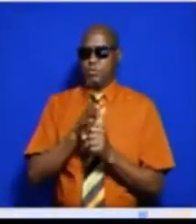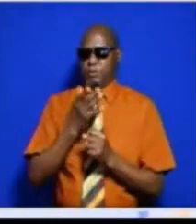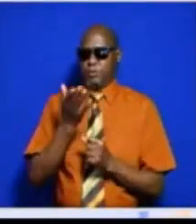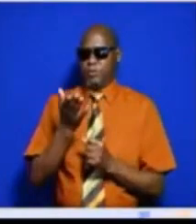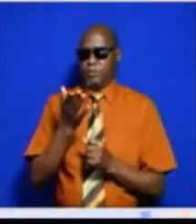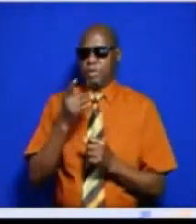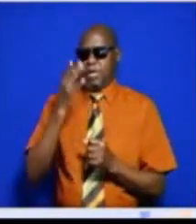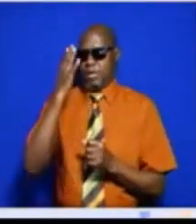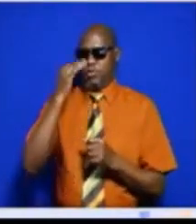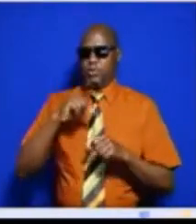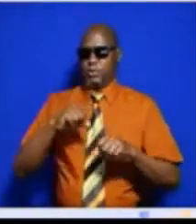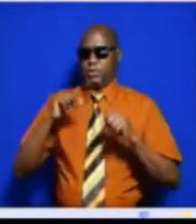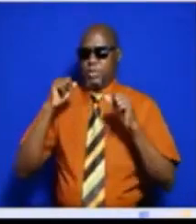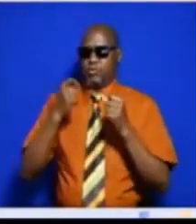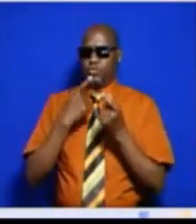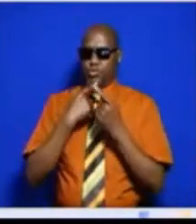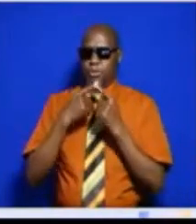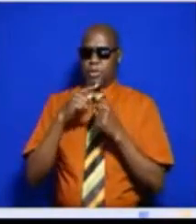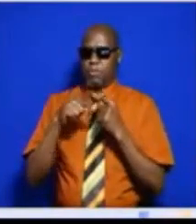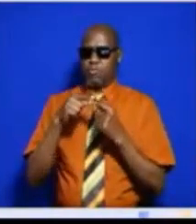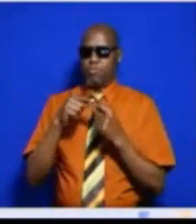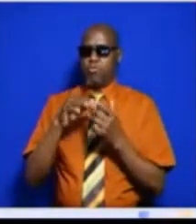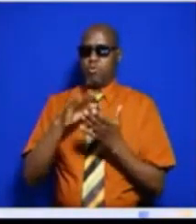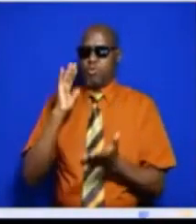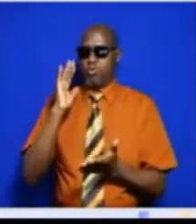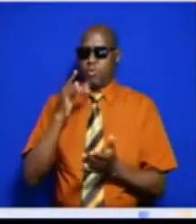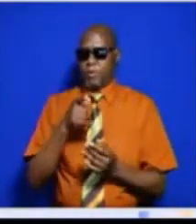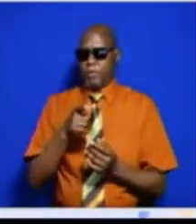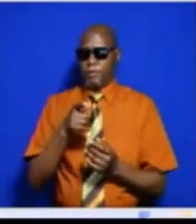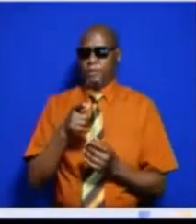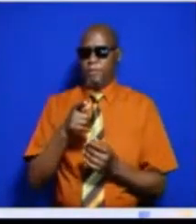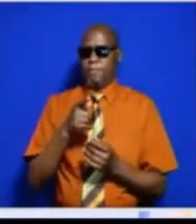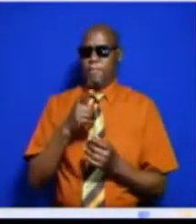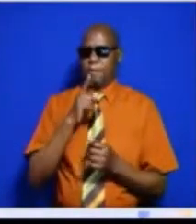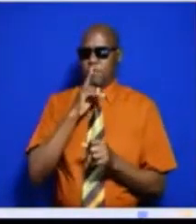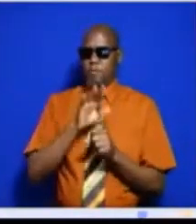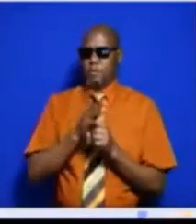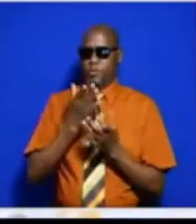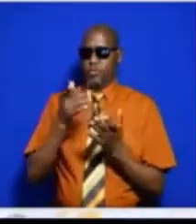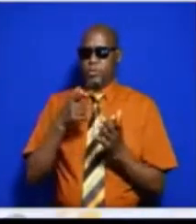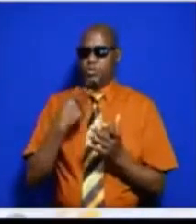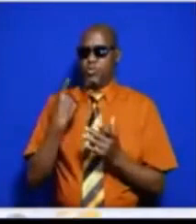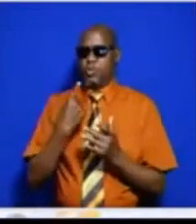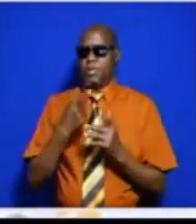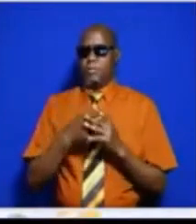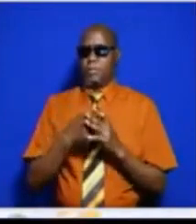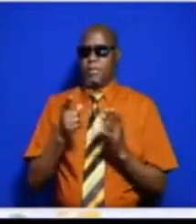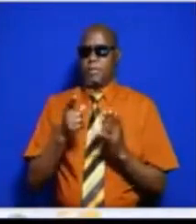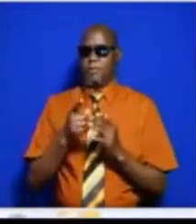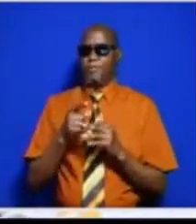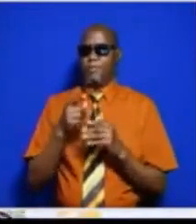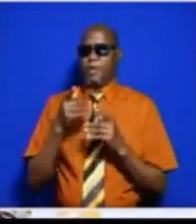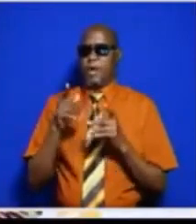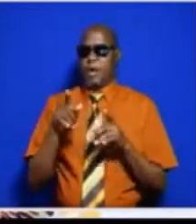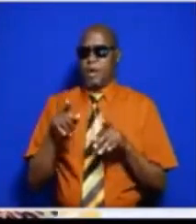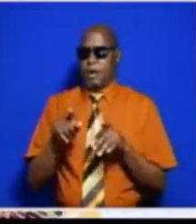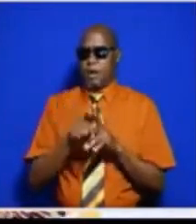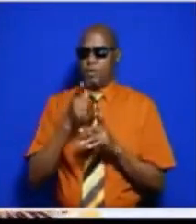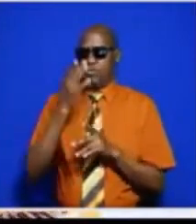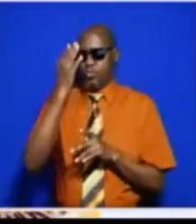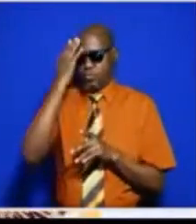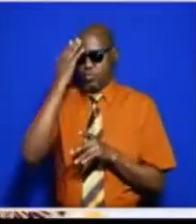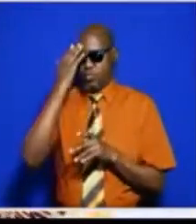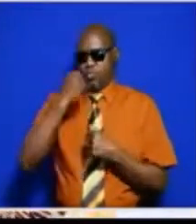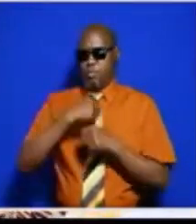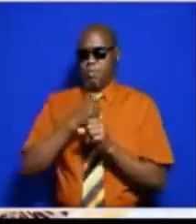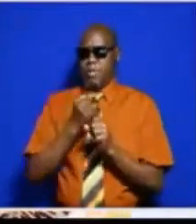know the chair will speak more about it, we want to assure you that this is just the beginning. As you may know, to dignify a